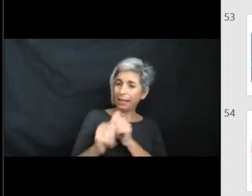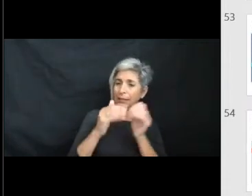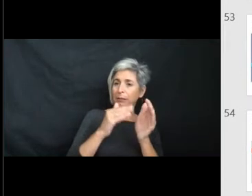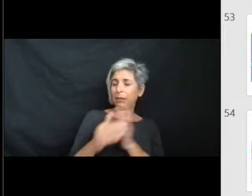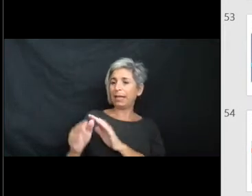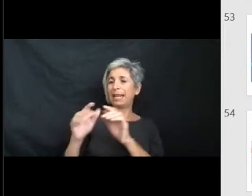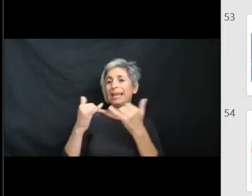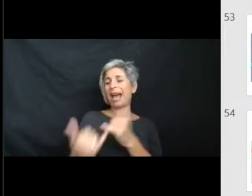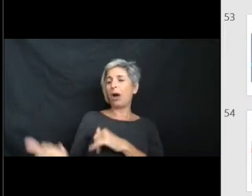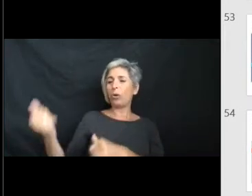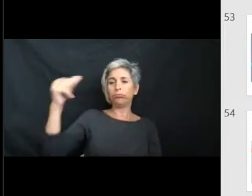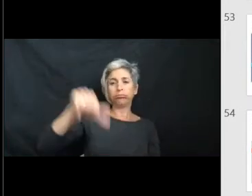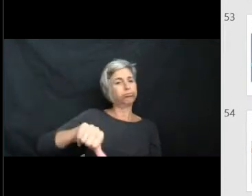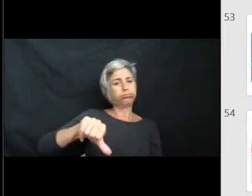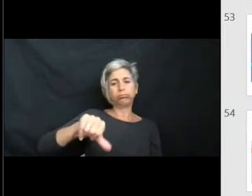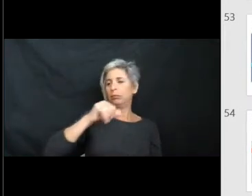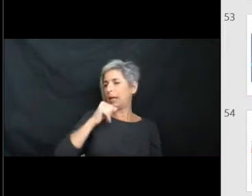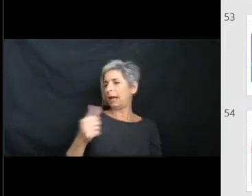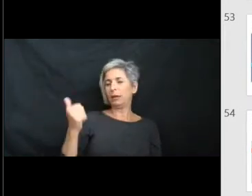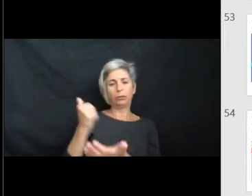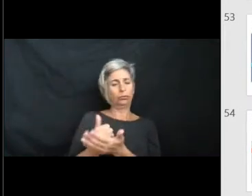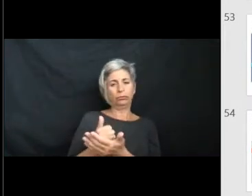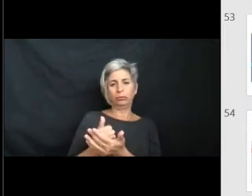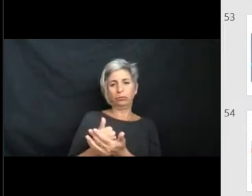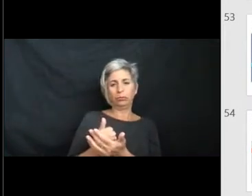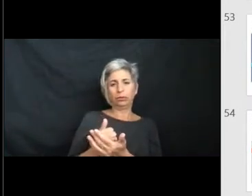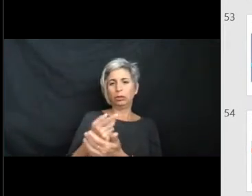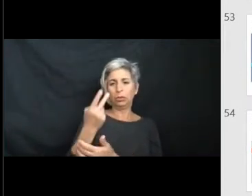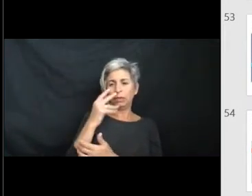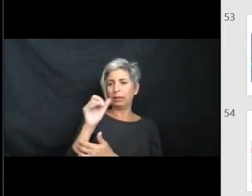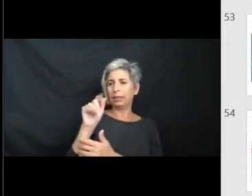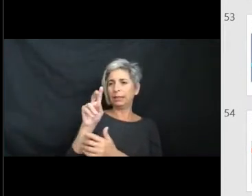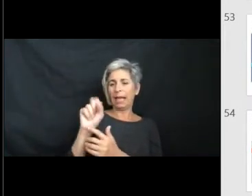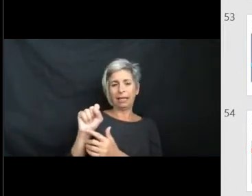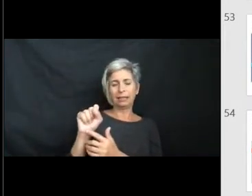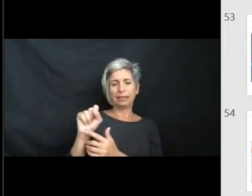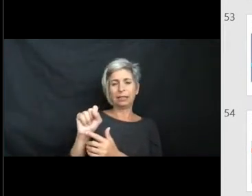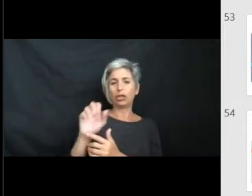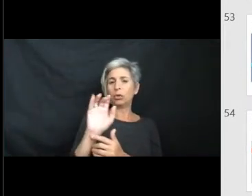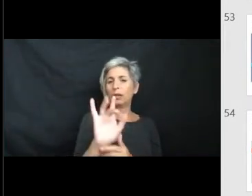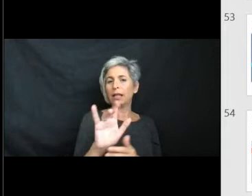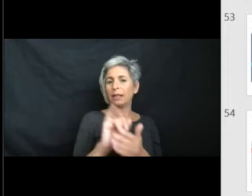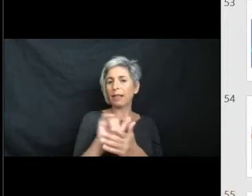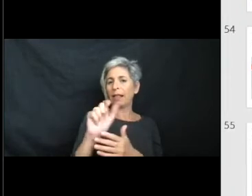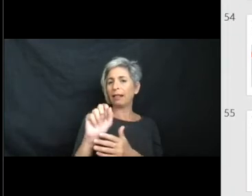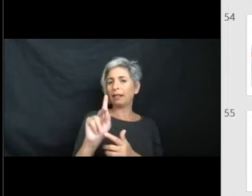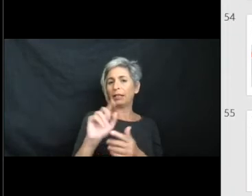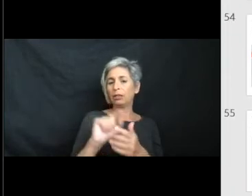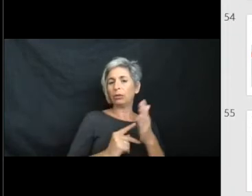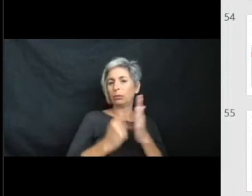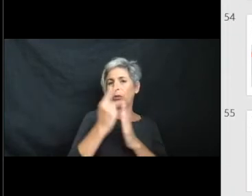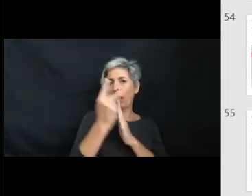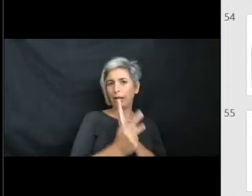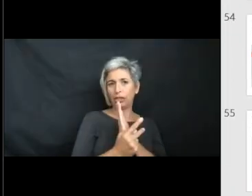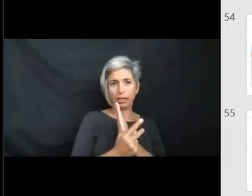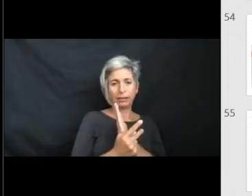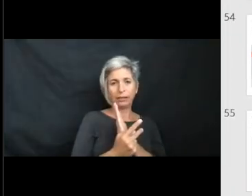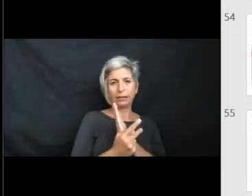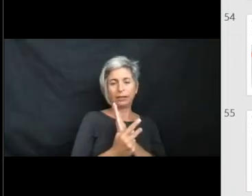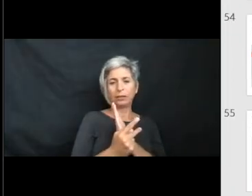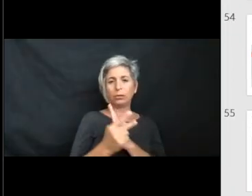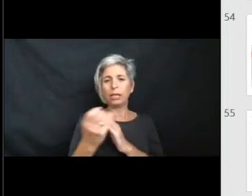disapproved. So you see how the status column helps you right away. When you click that link to the project case, we'll take you